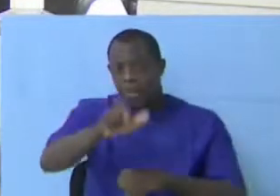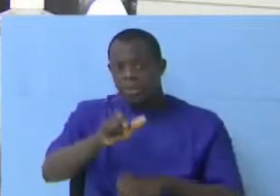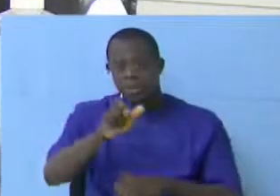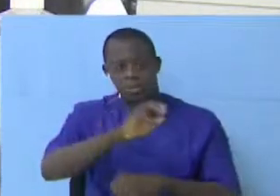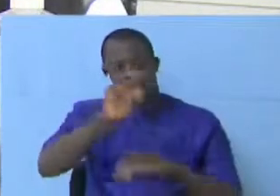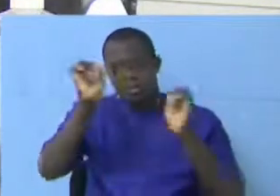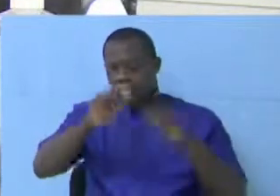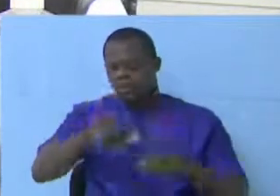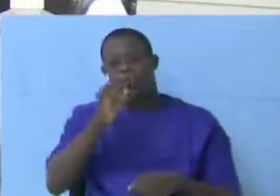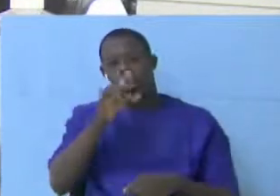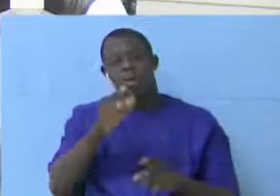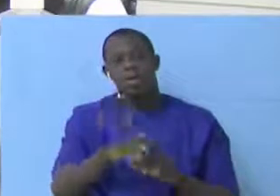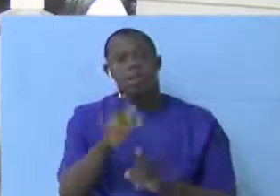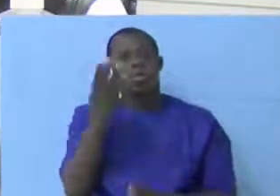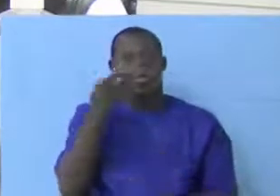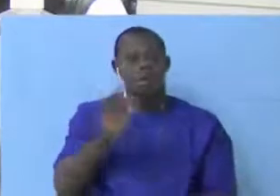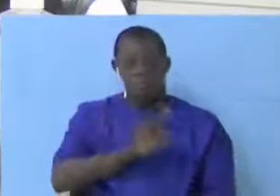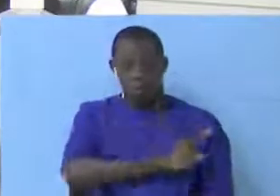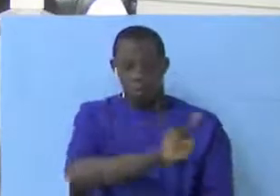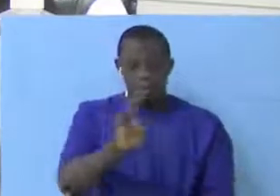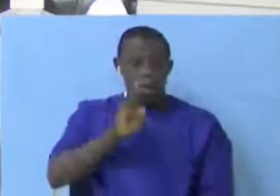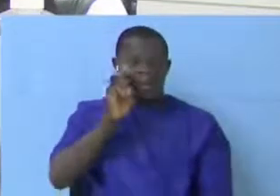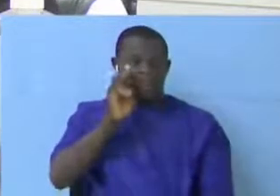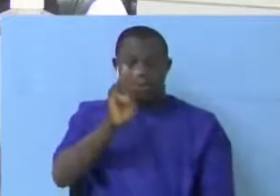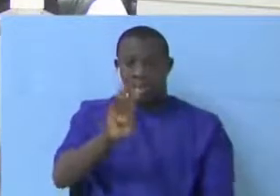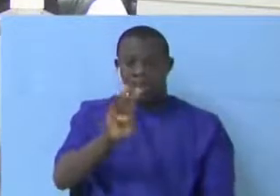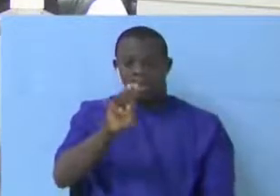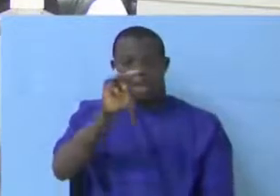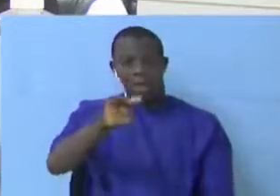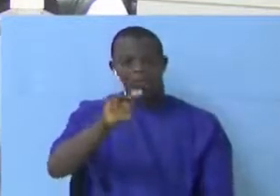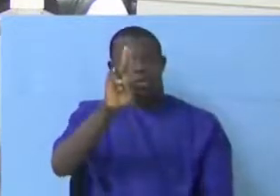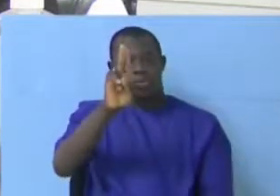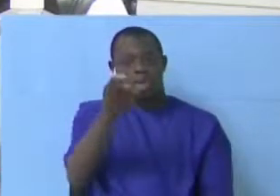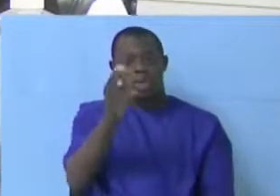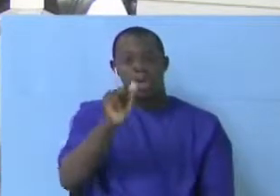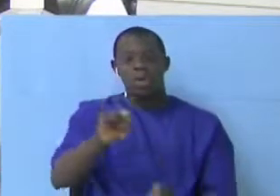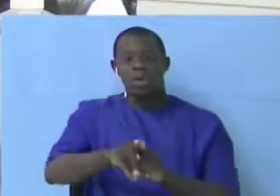But when we saw Noah, we melted into our offices.